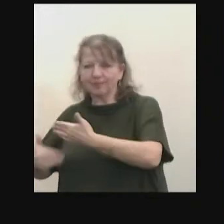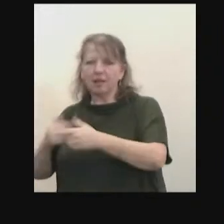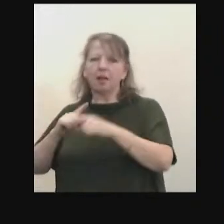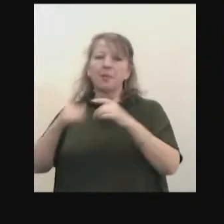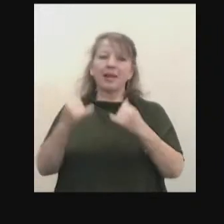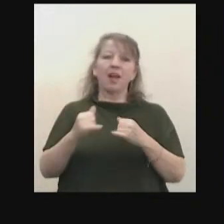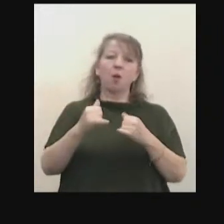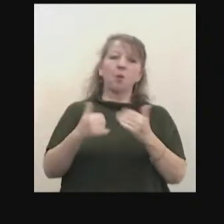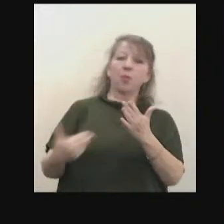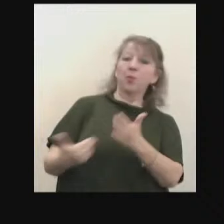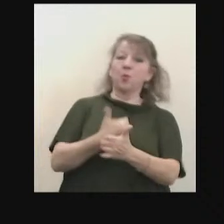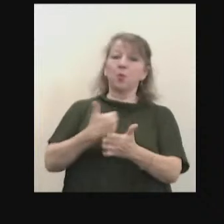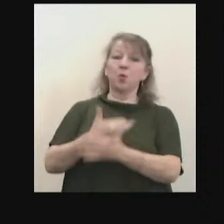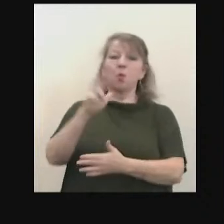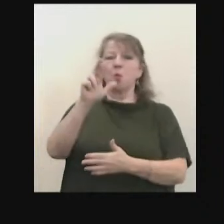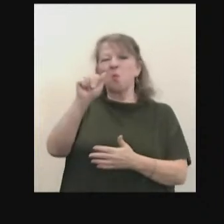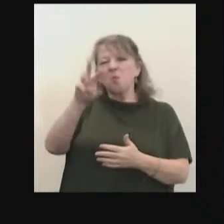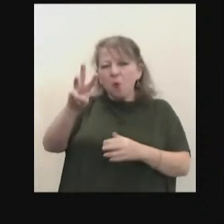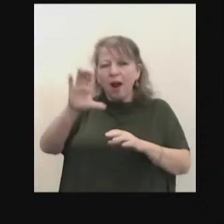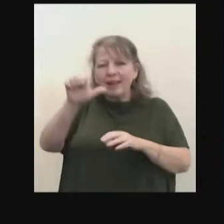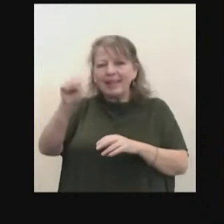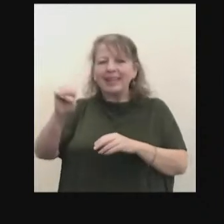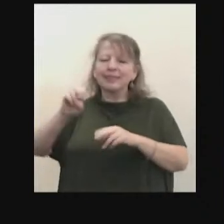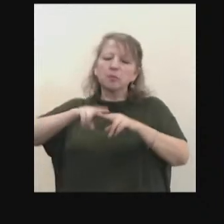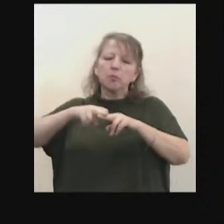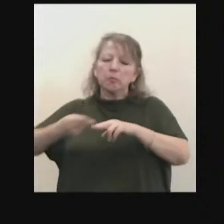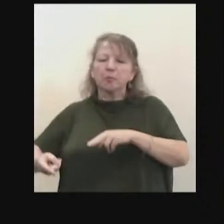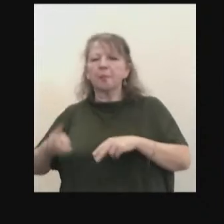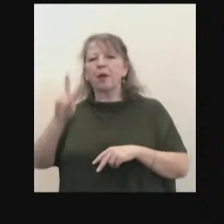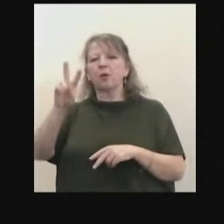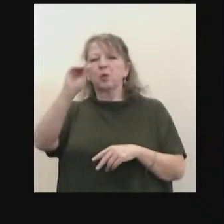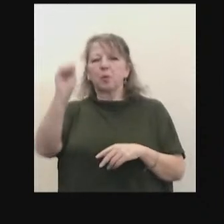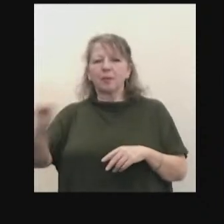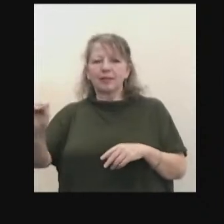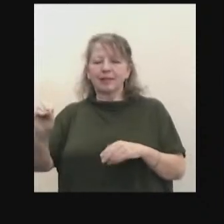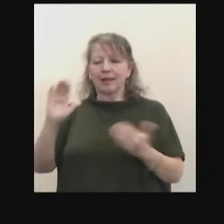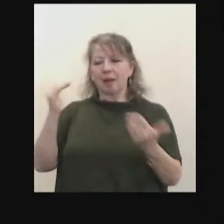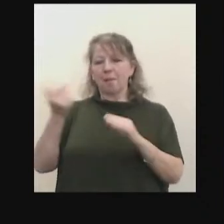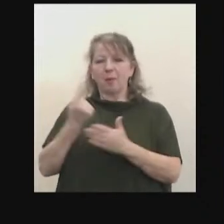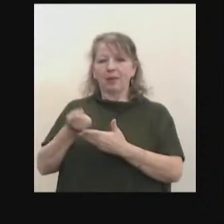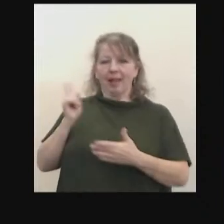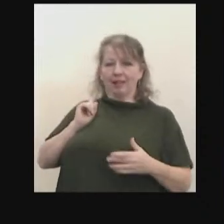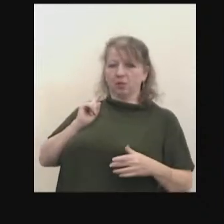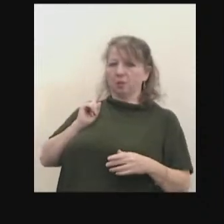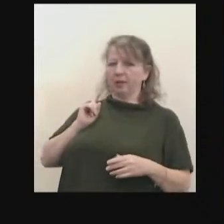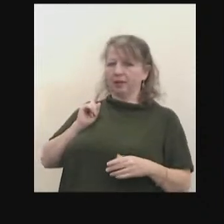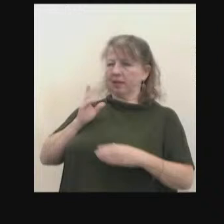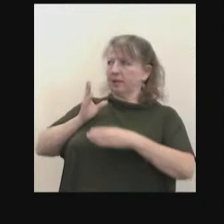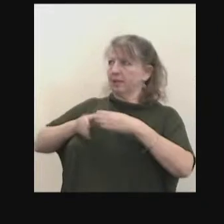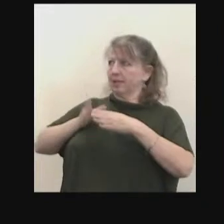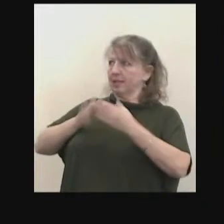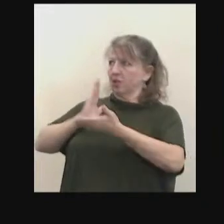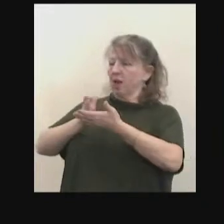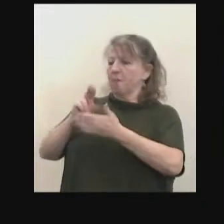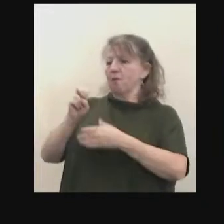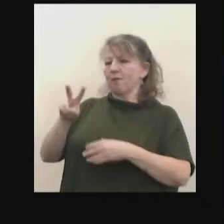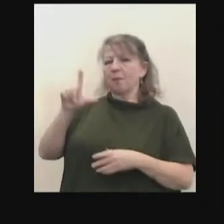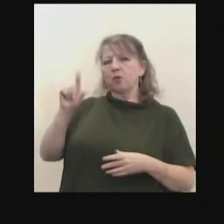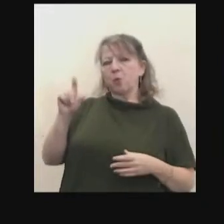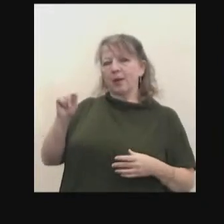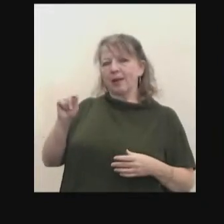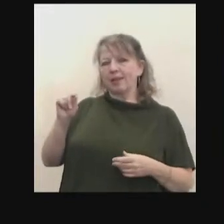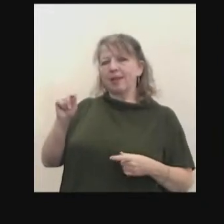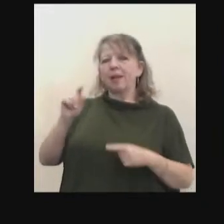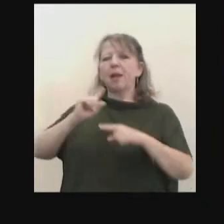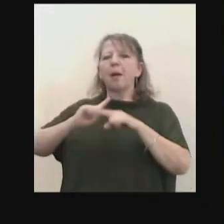by week to week declined by about 2% from the prior week, the week ending November 20th, it was mainly due to there being